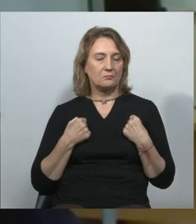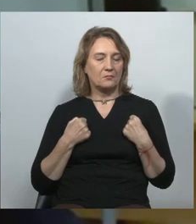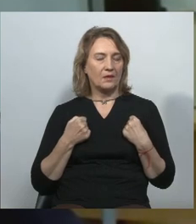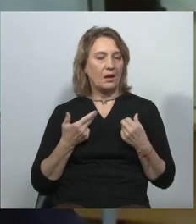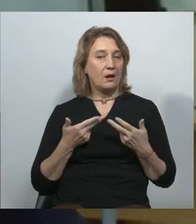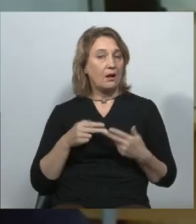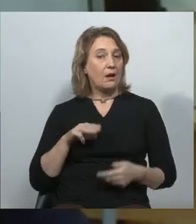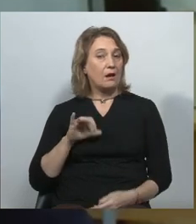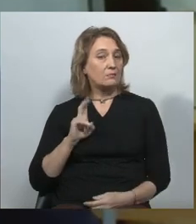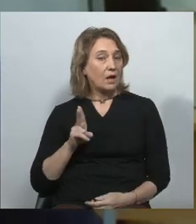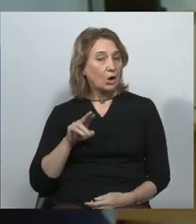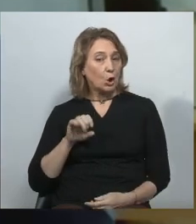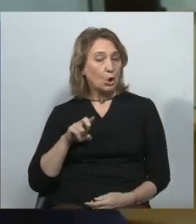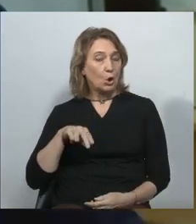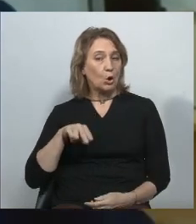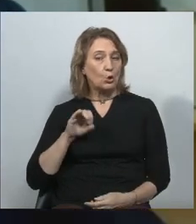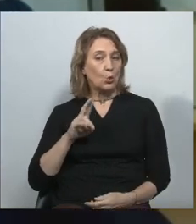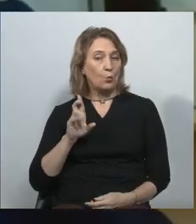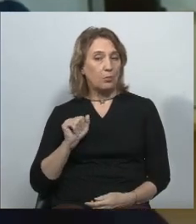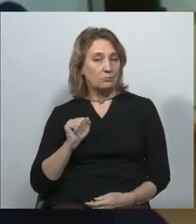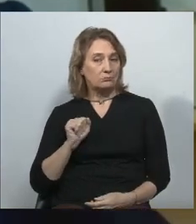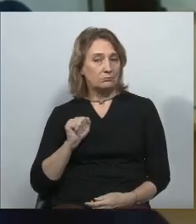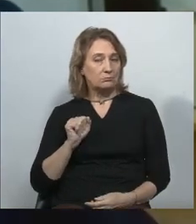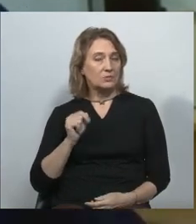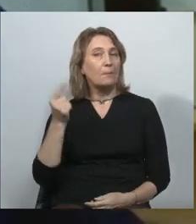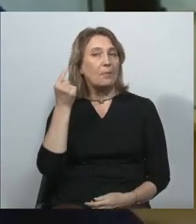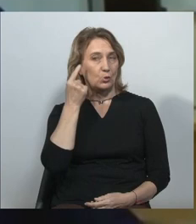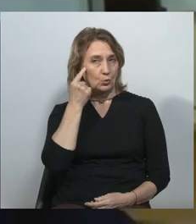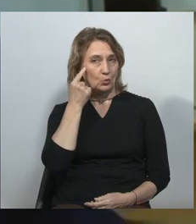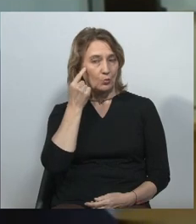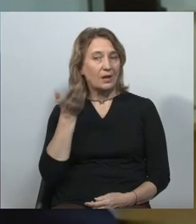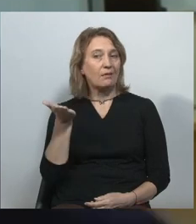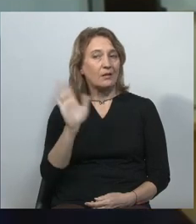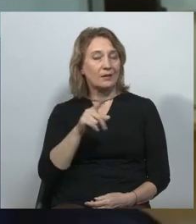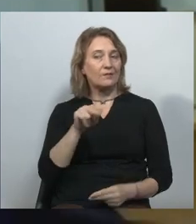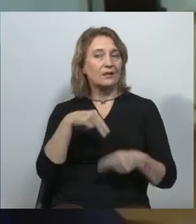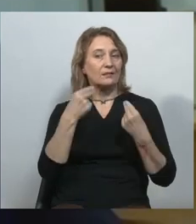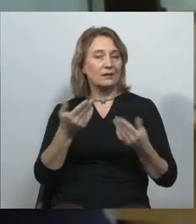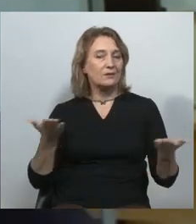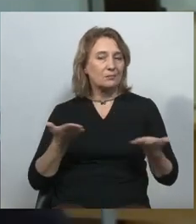think like this. Hey, Luba, and what about media literacy? You know about this. Think about it.